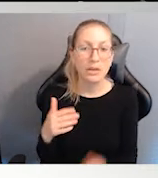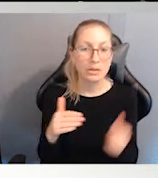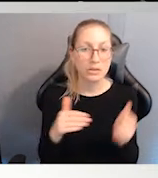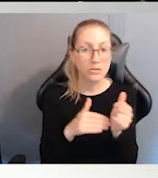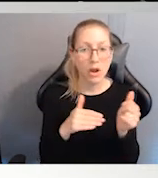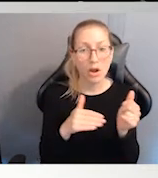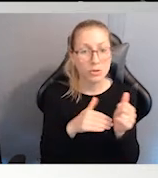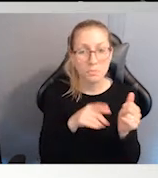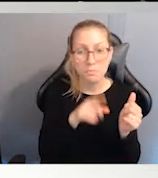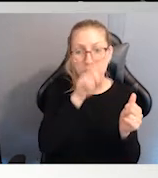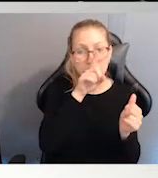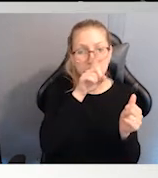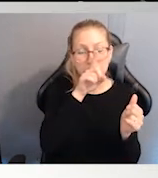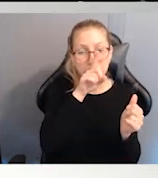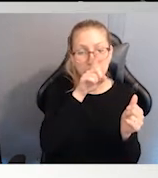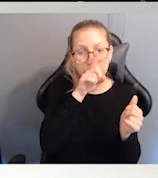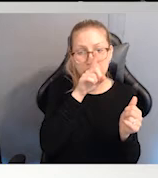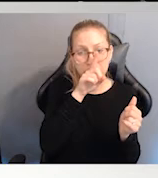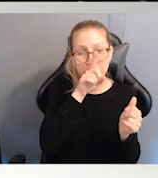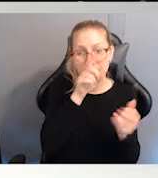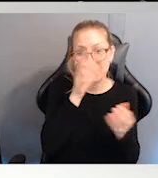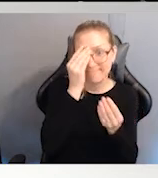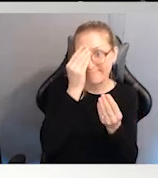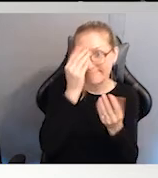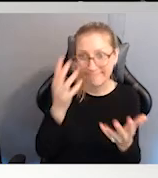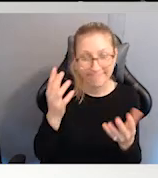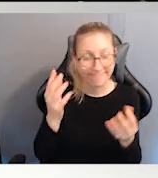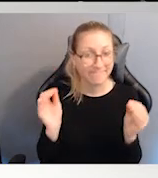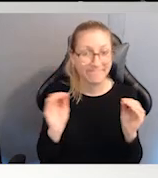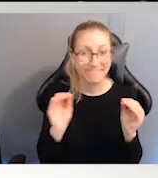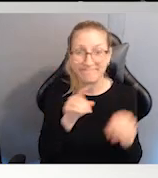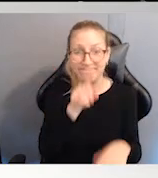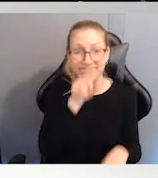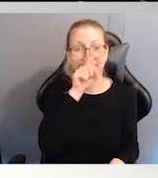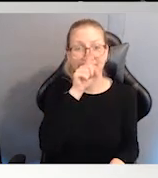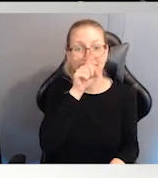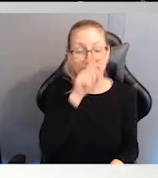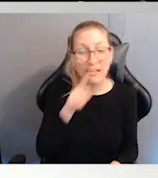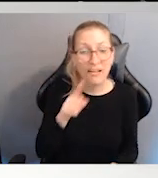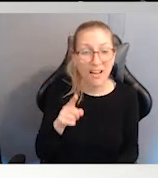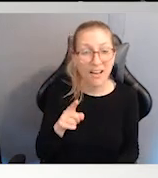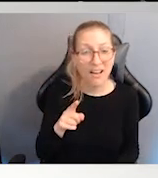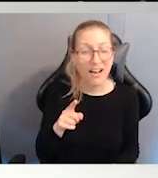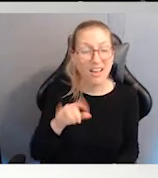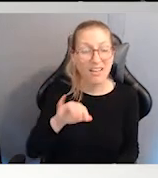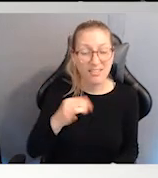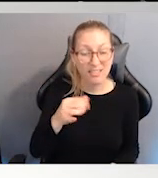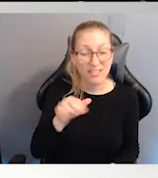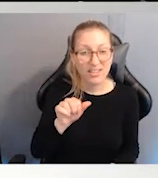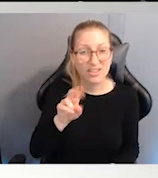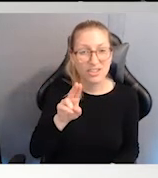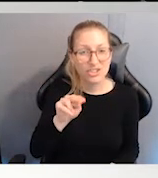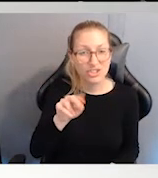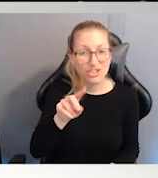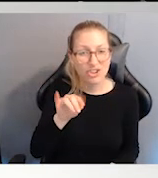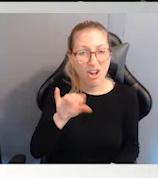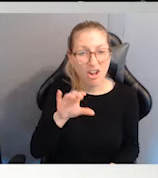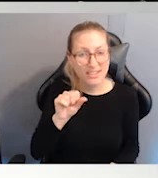doctors never told my mom anything. I had jaundice. It's like yellow